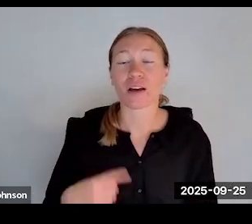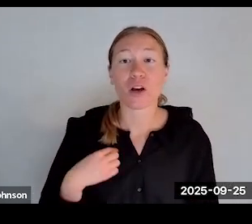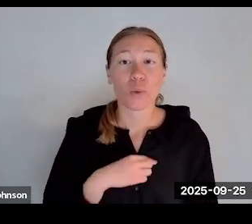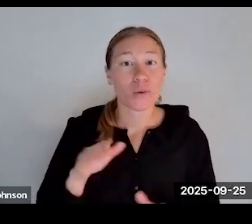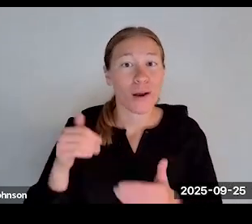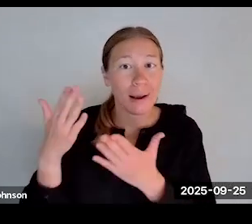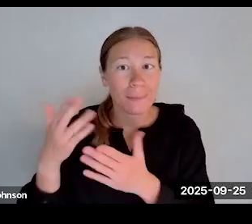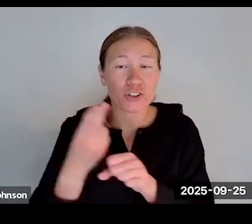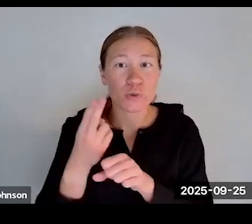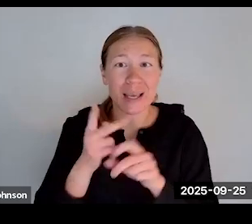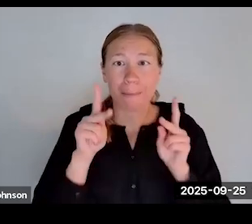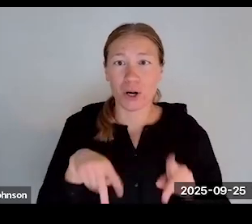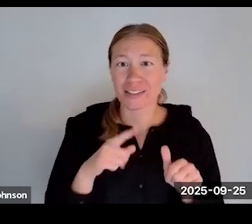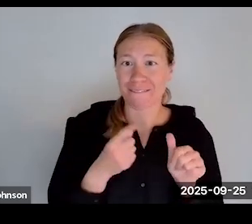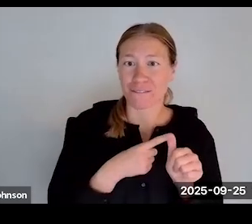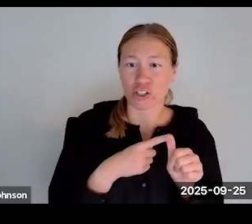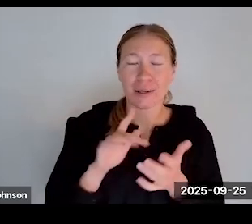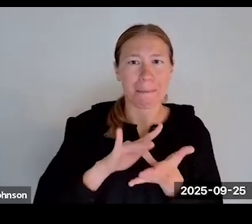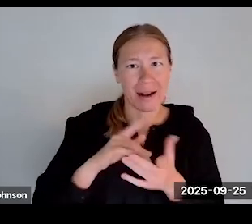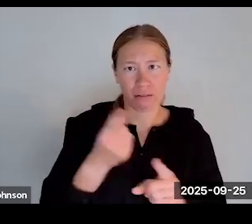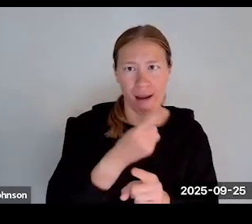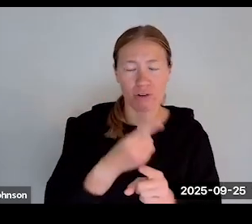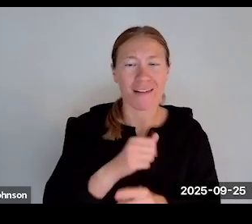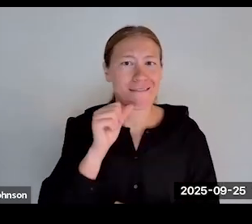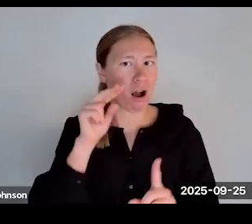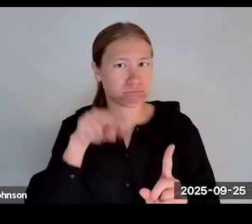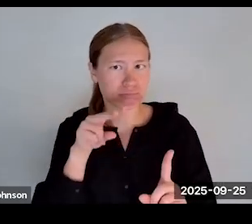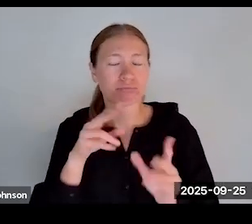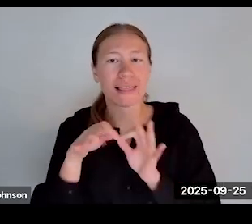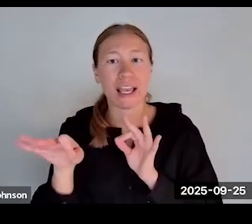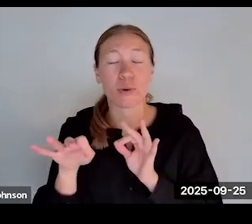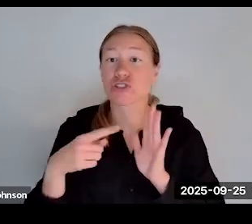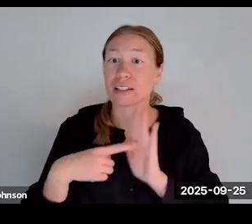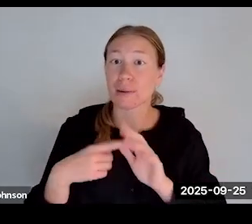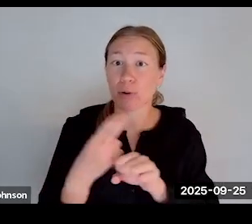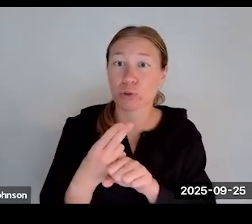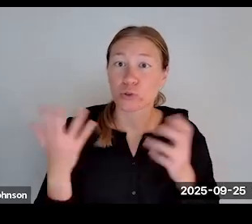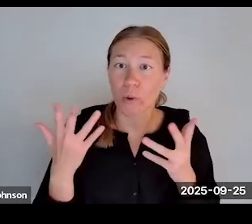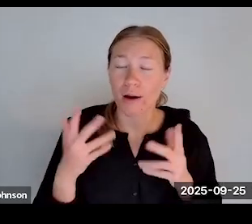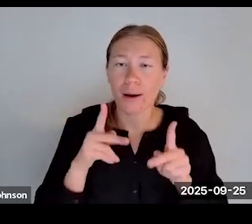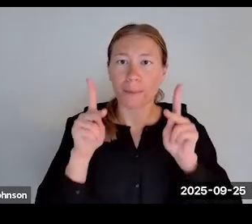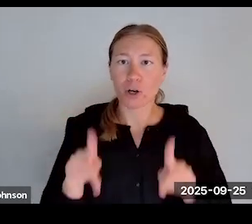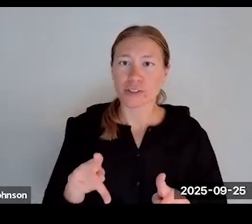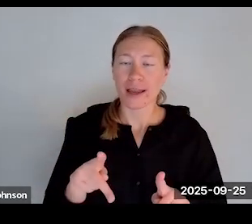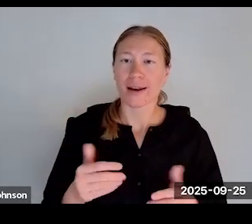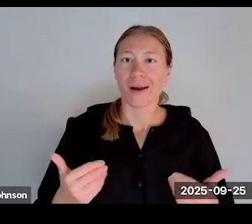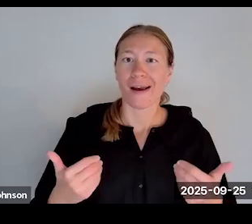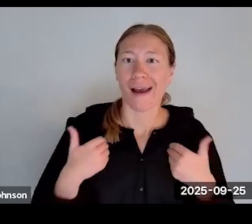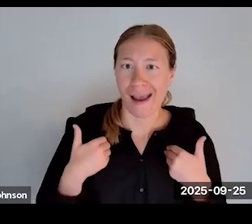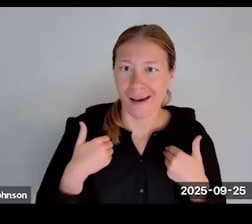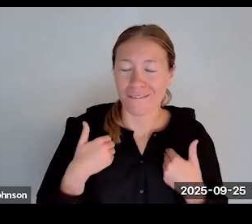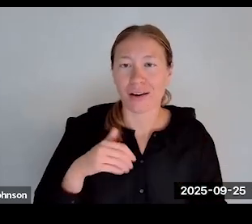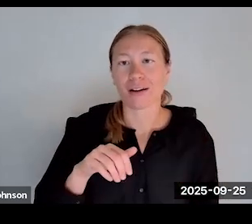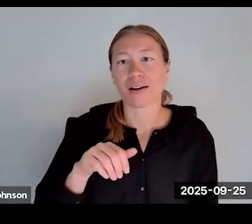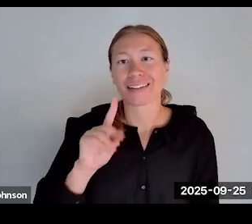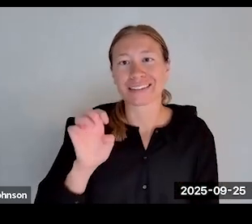first, medically accurate, non stigmatizing language. For example, a person with a substance use disorder or